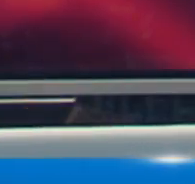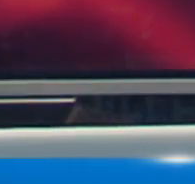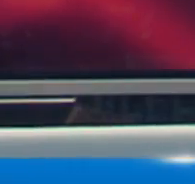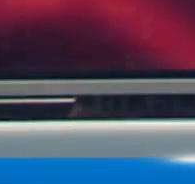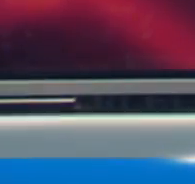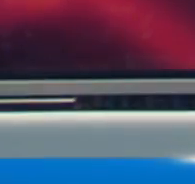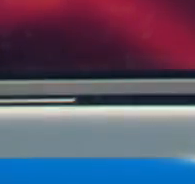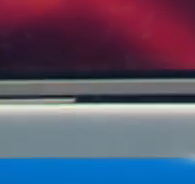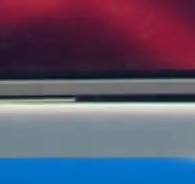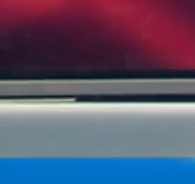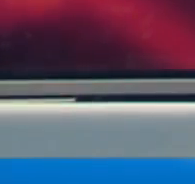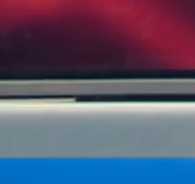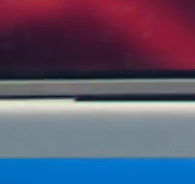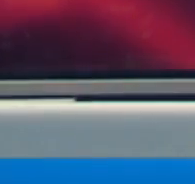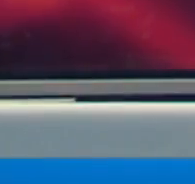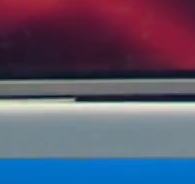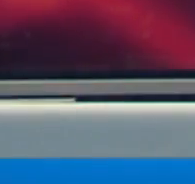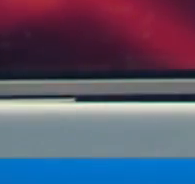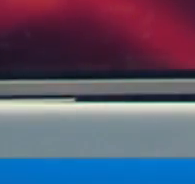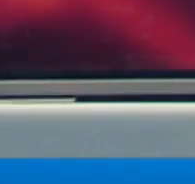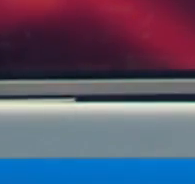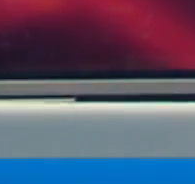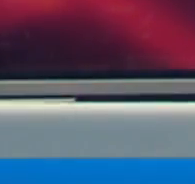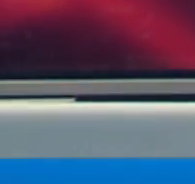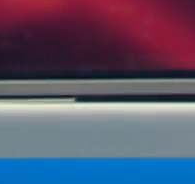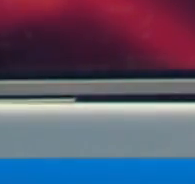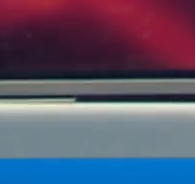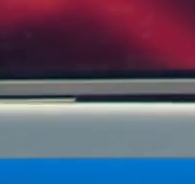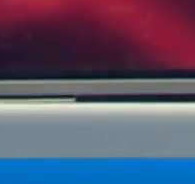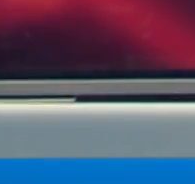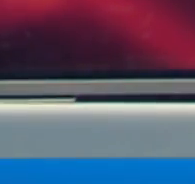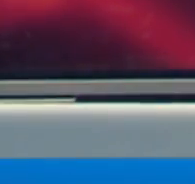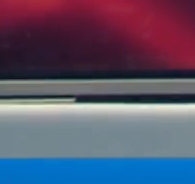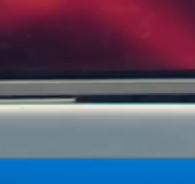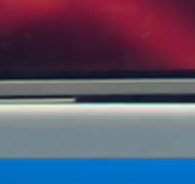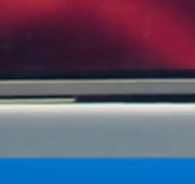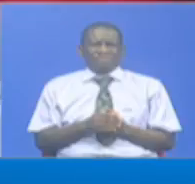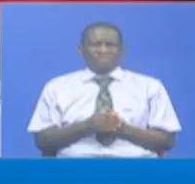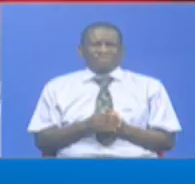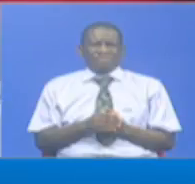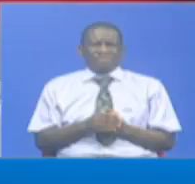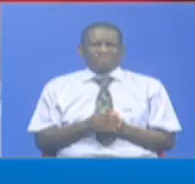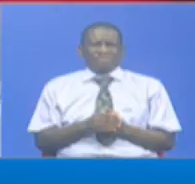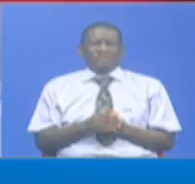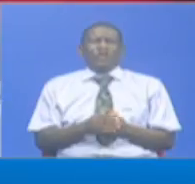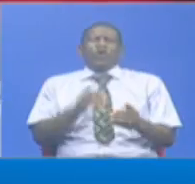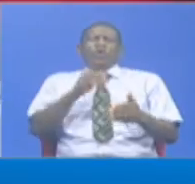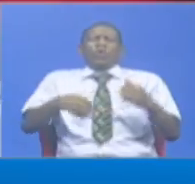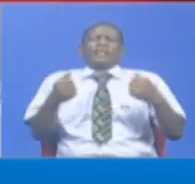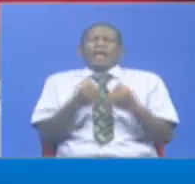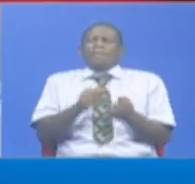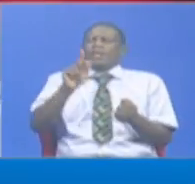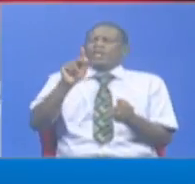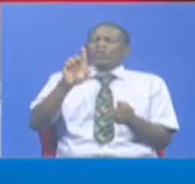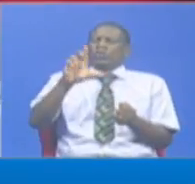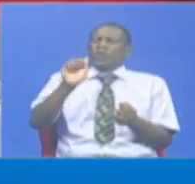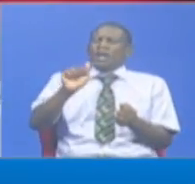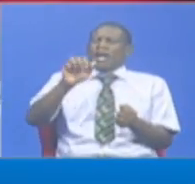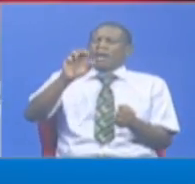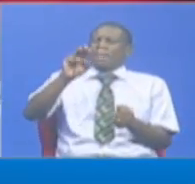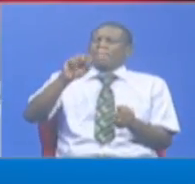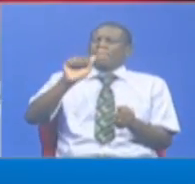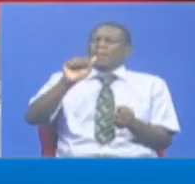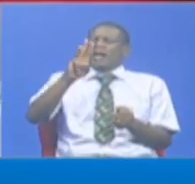point, thank you, Mercy, there, is what really happened in Kulamawe in Isiolo recently. And we know that the gentleman